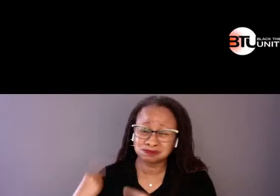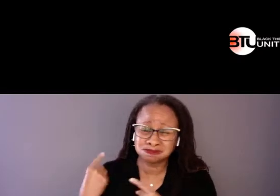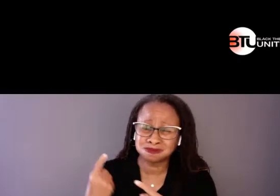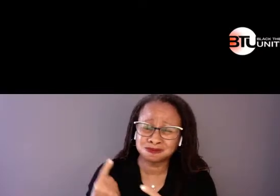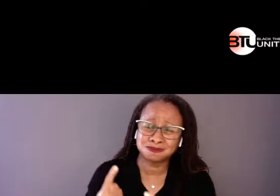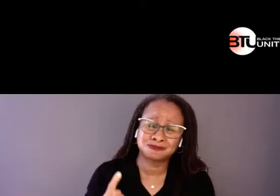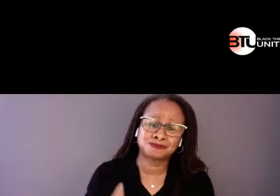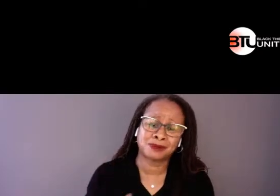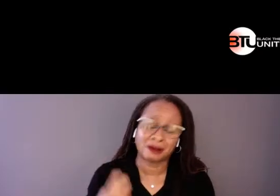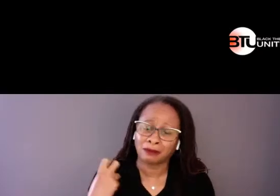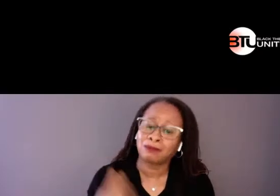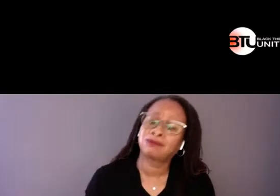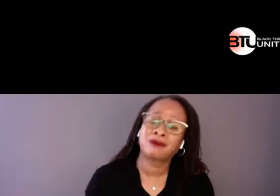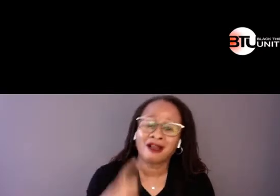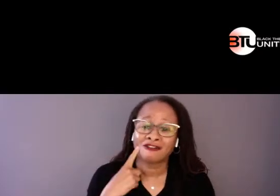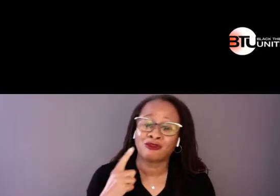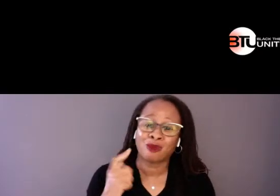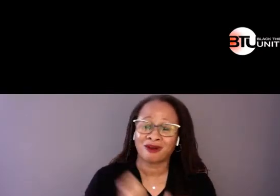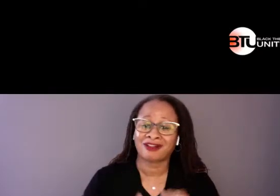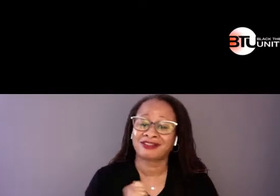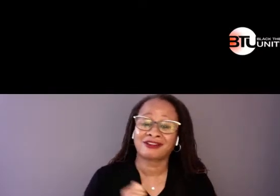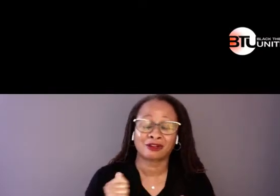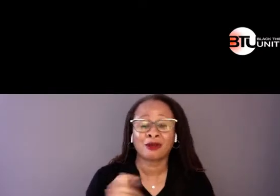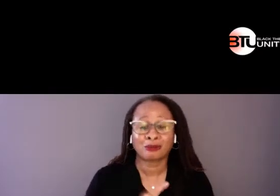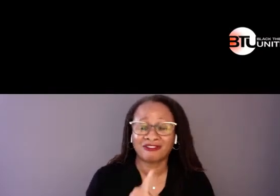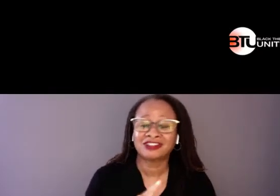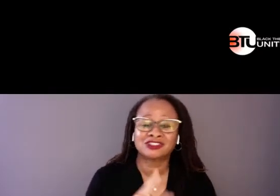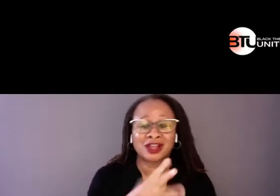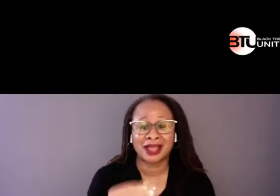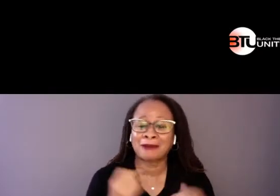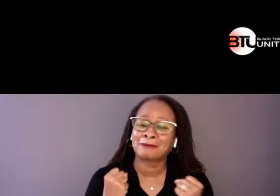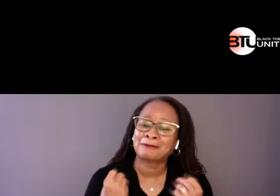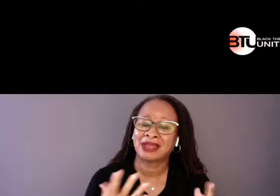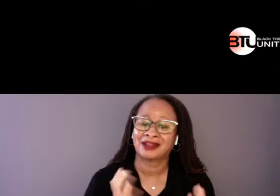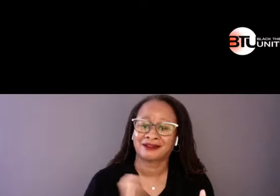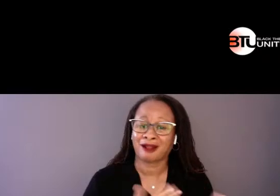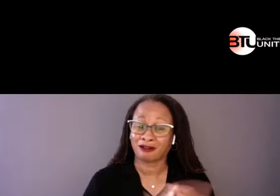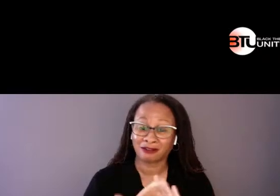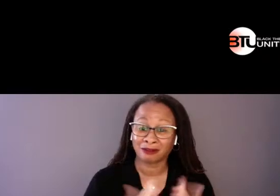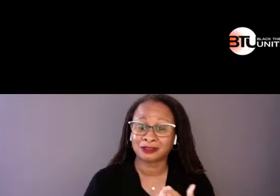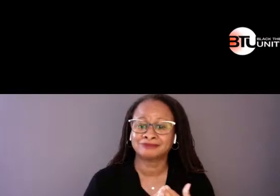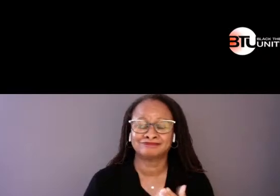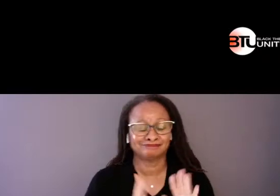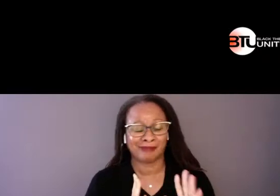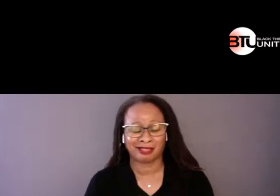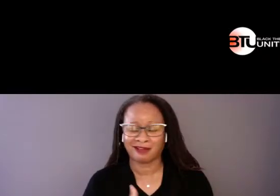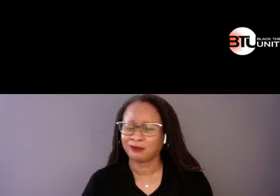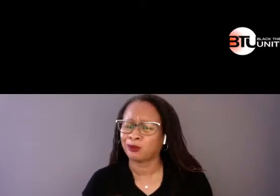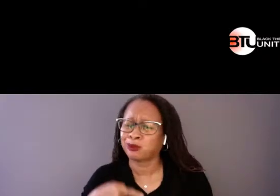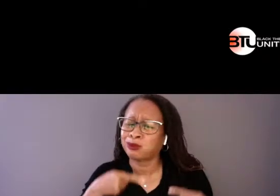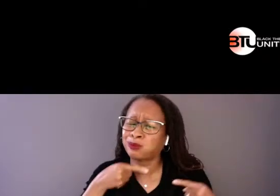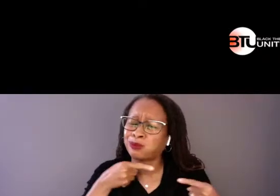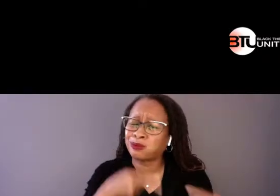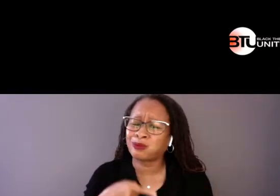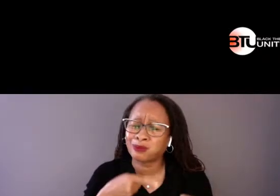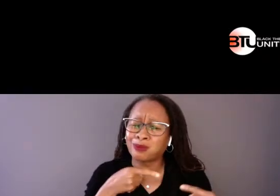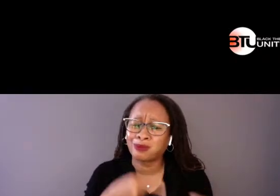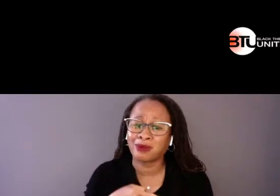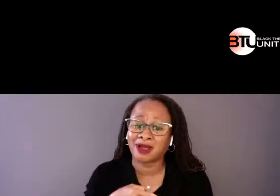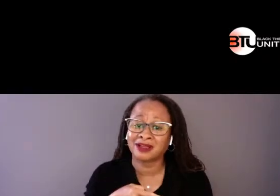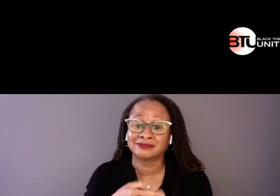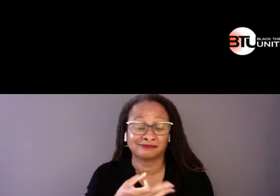for theater professionals, and many in our community were left struggling